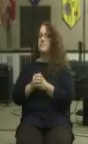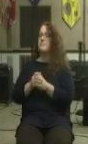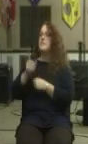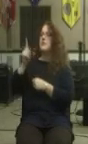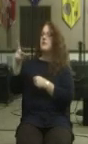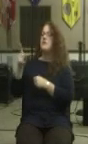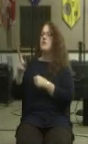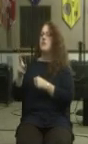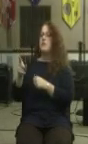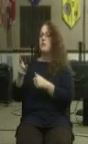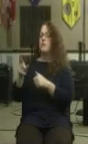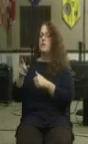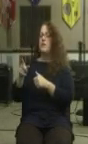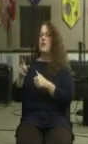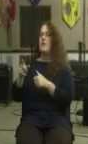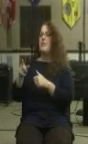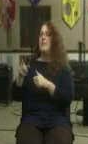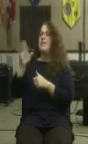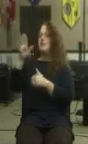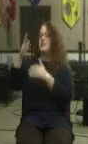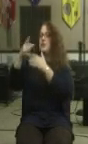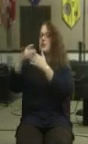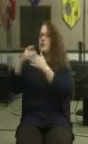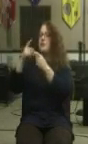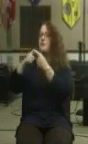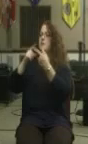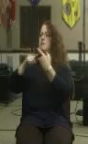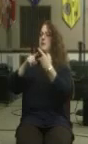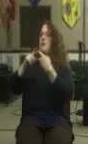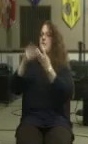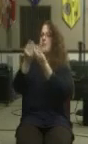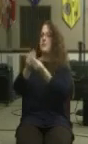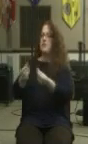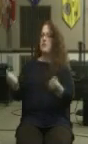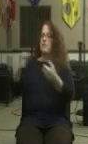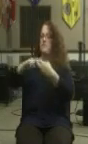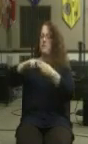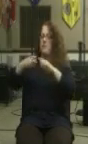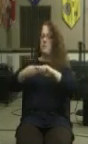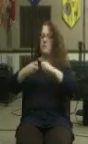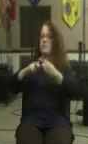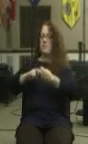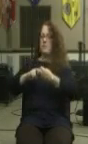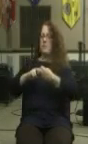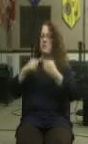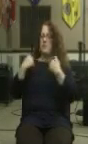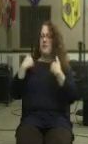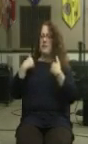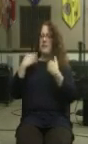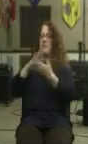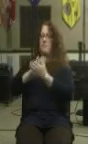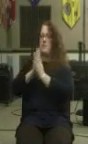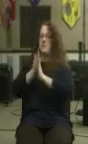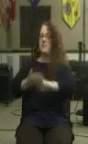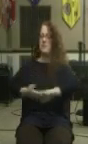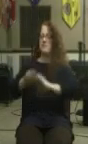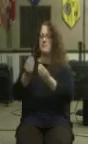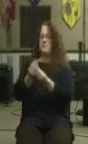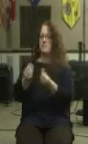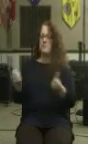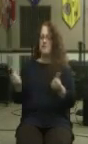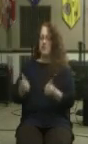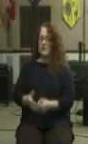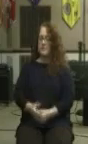And you allowed yourself to be the bleeding issue for us so we can be